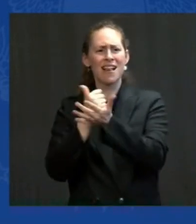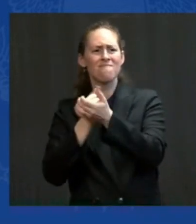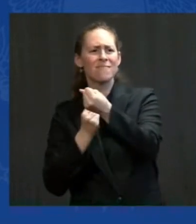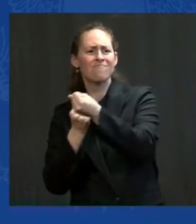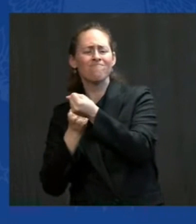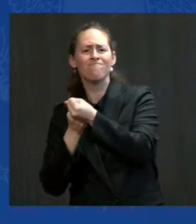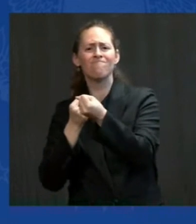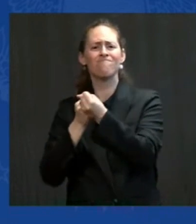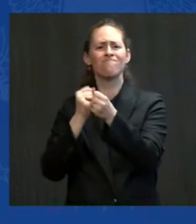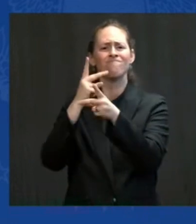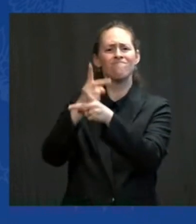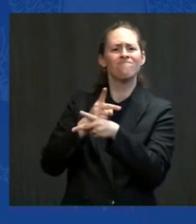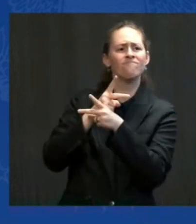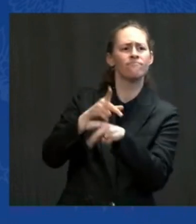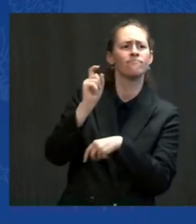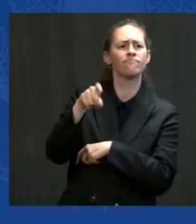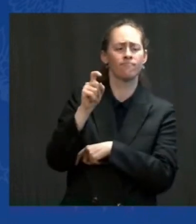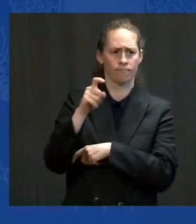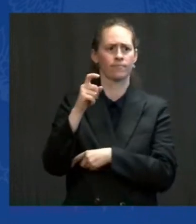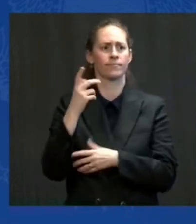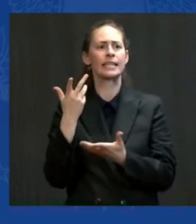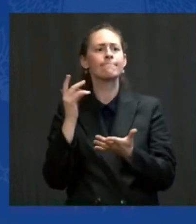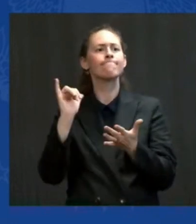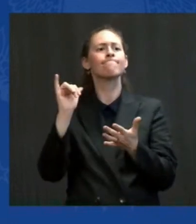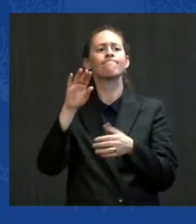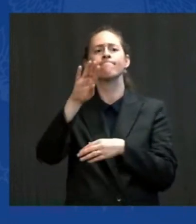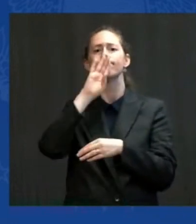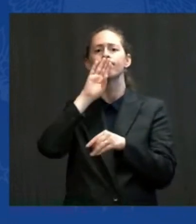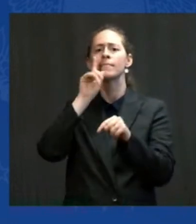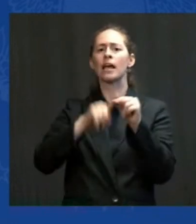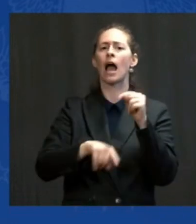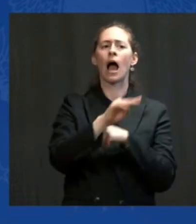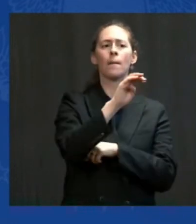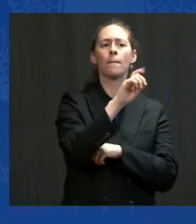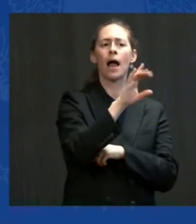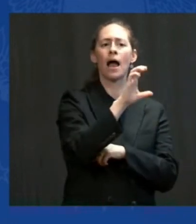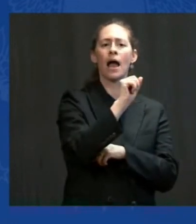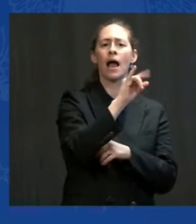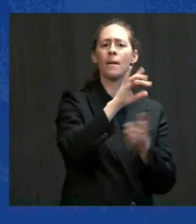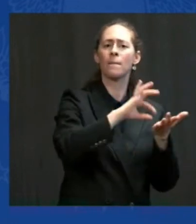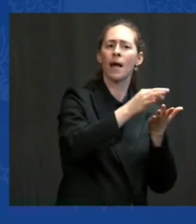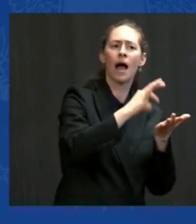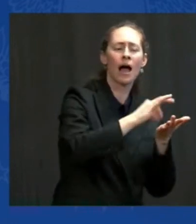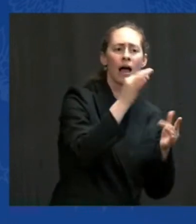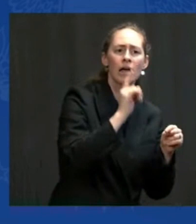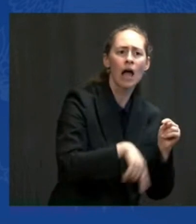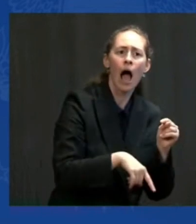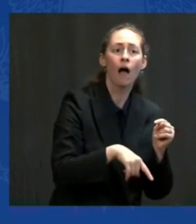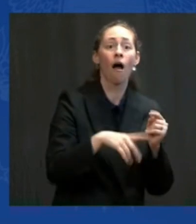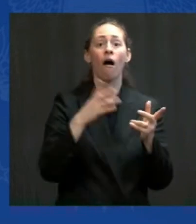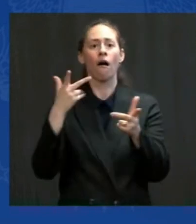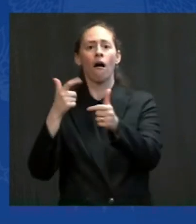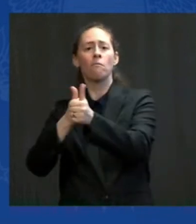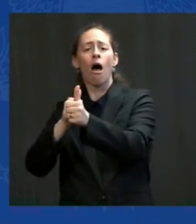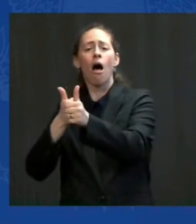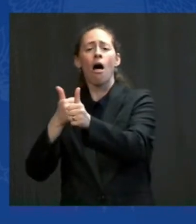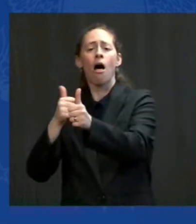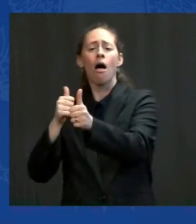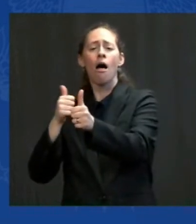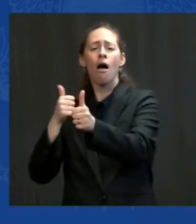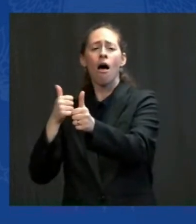under Medicaid, but there's a backlog of thousands of people. But one study showed